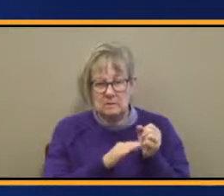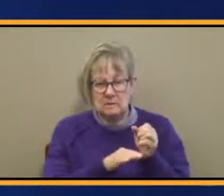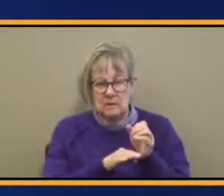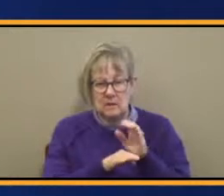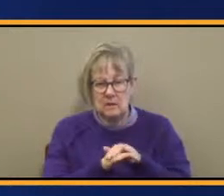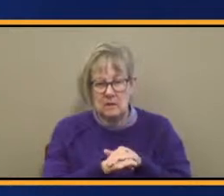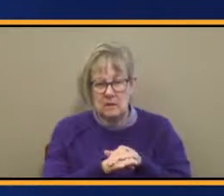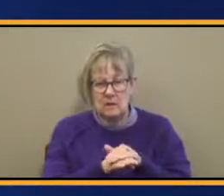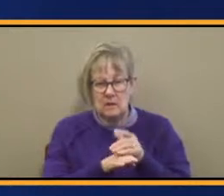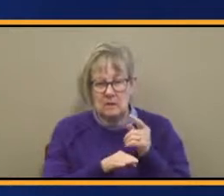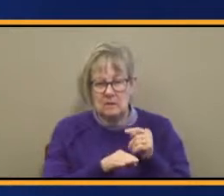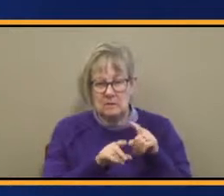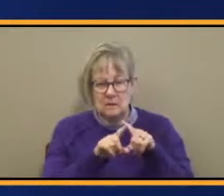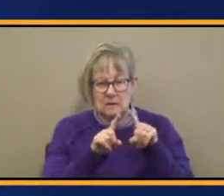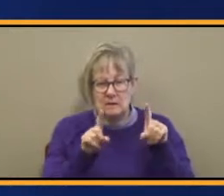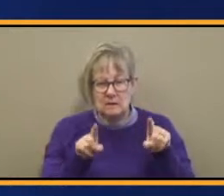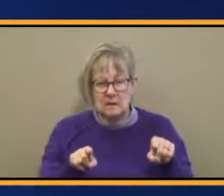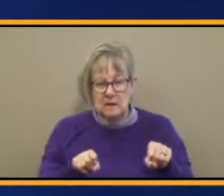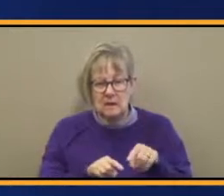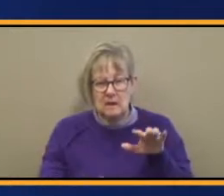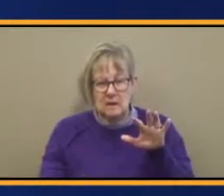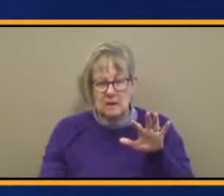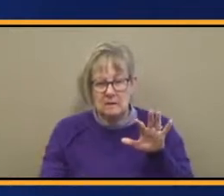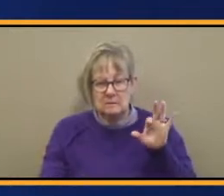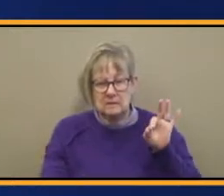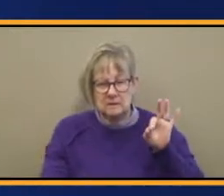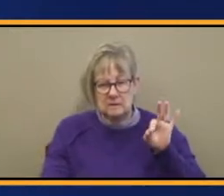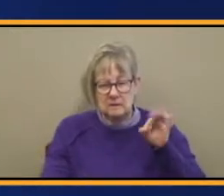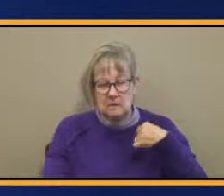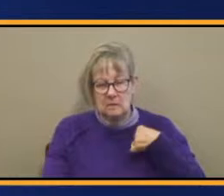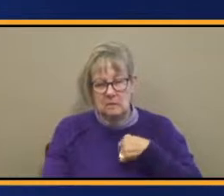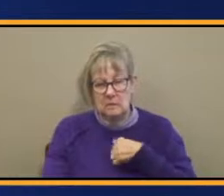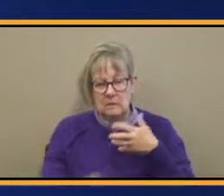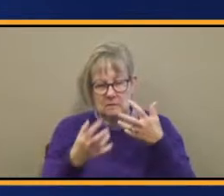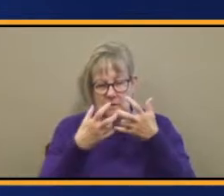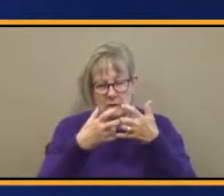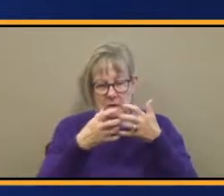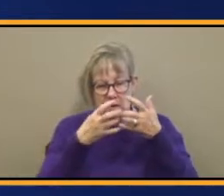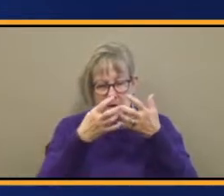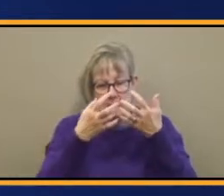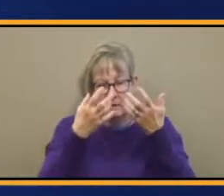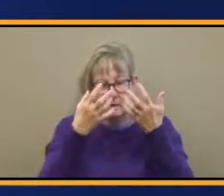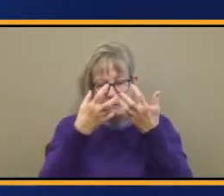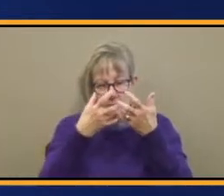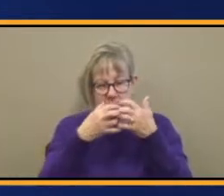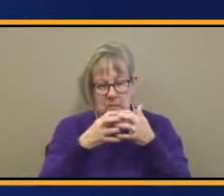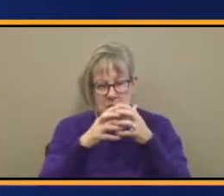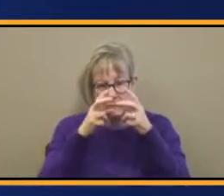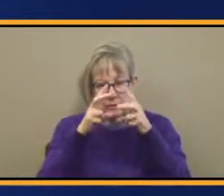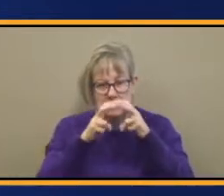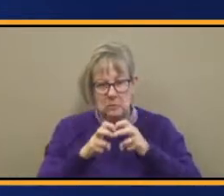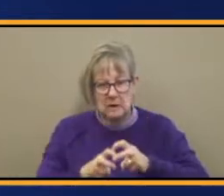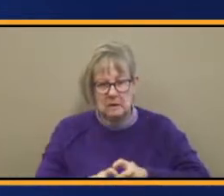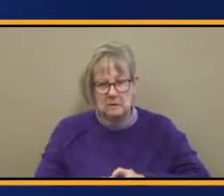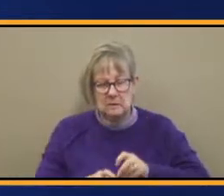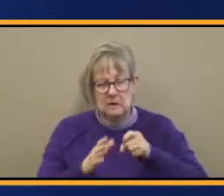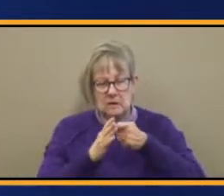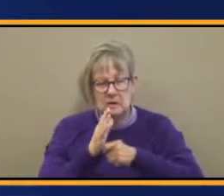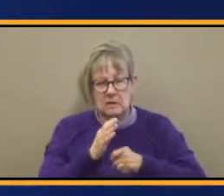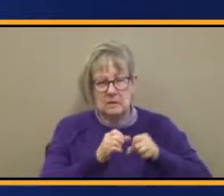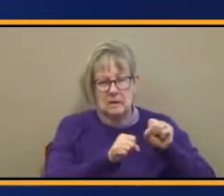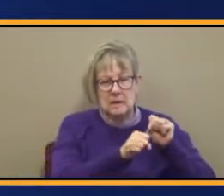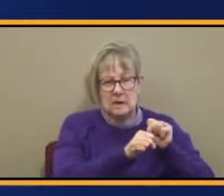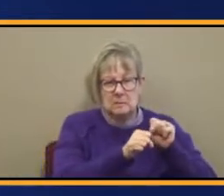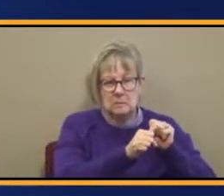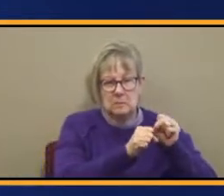the slide 59, we have a breakdown by cost on employee versus